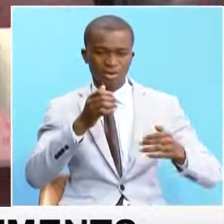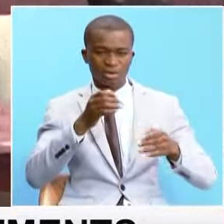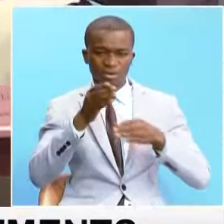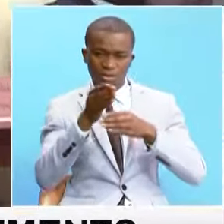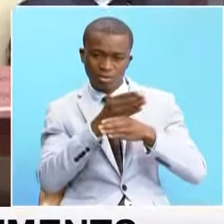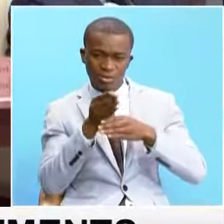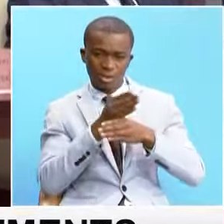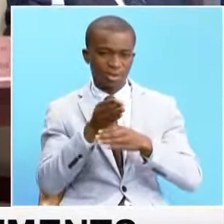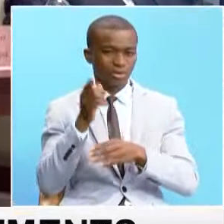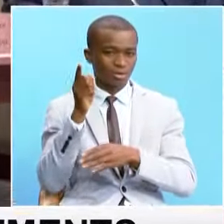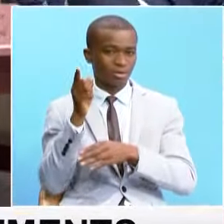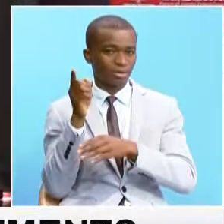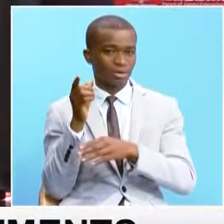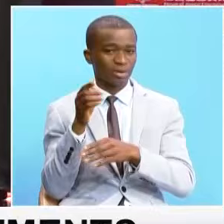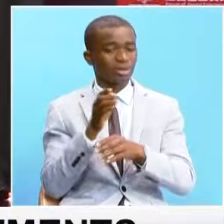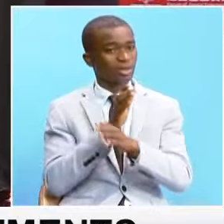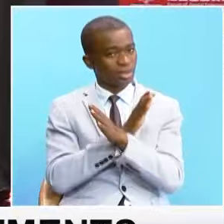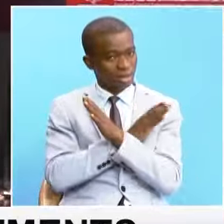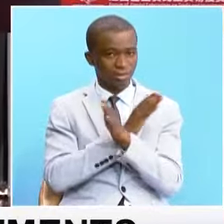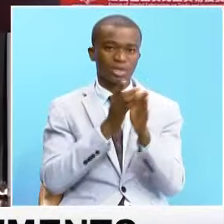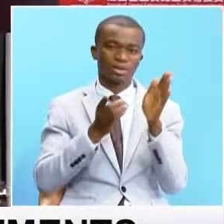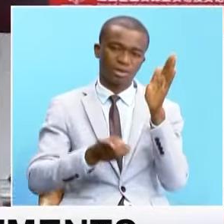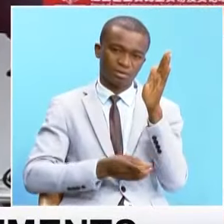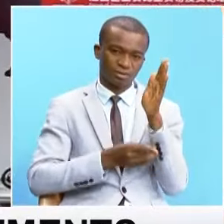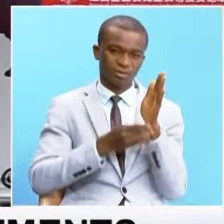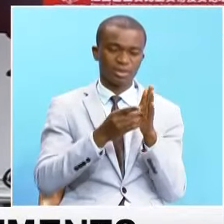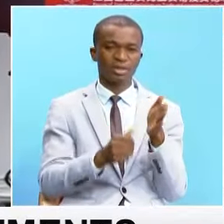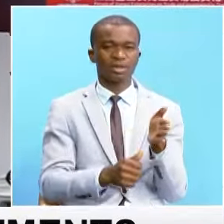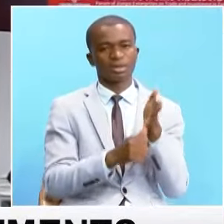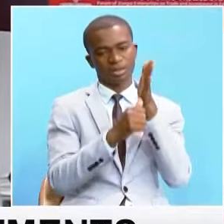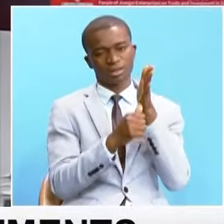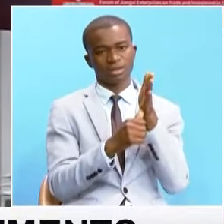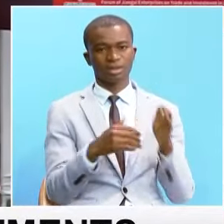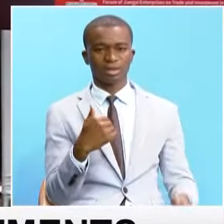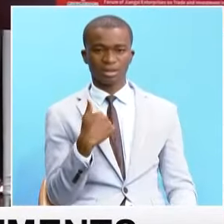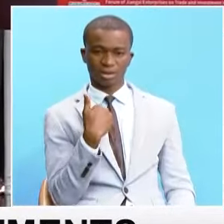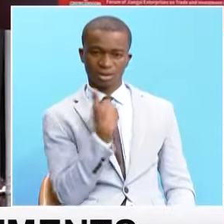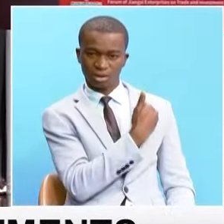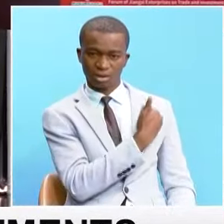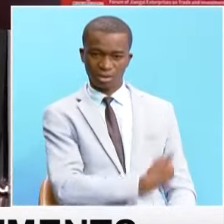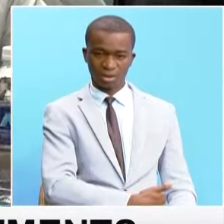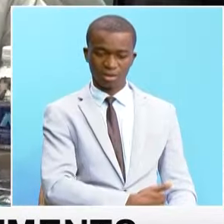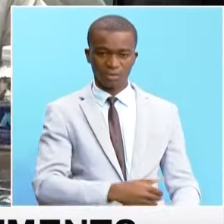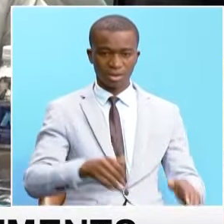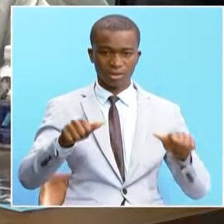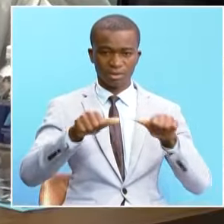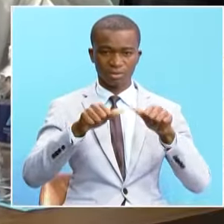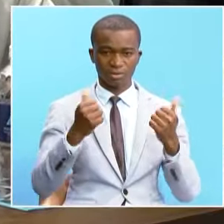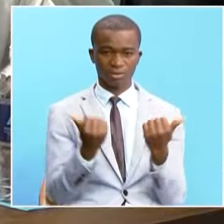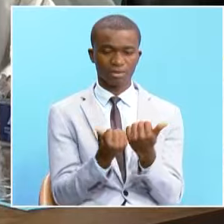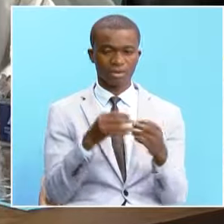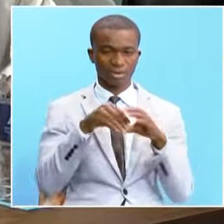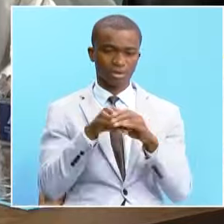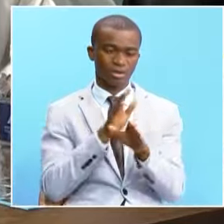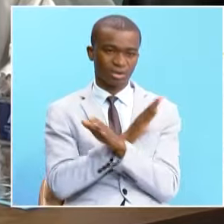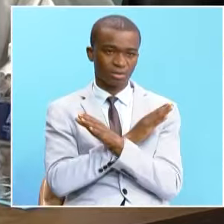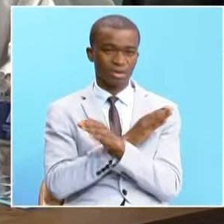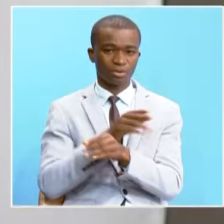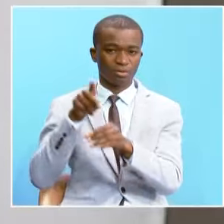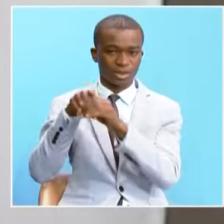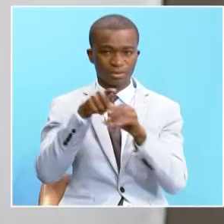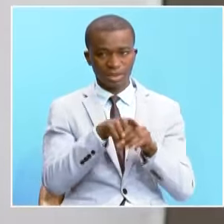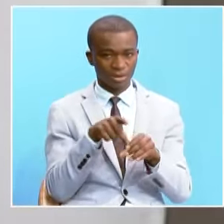Trade and Industry, the Zambia Development Agency, and the Chinese Jiangxi Native Association in Zambia to participate in the